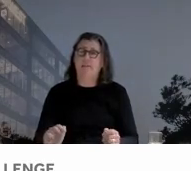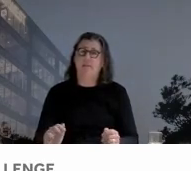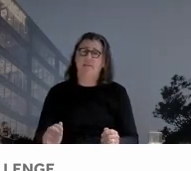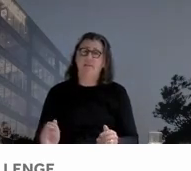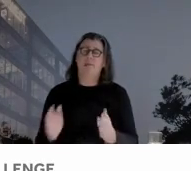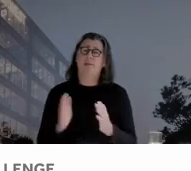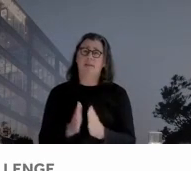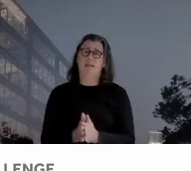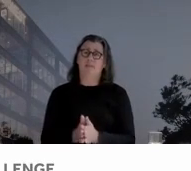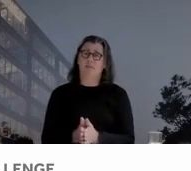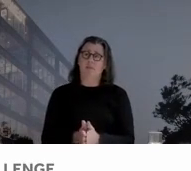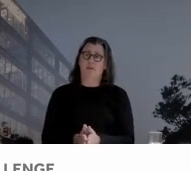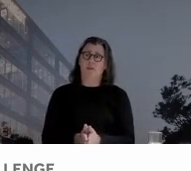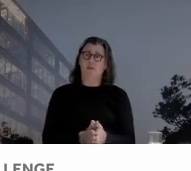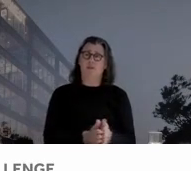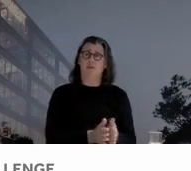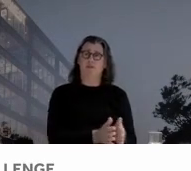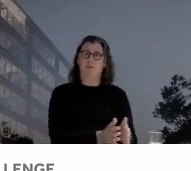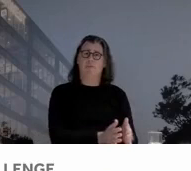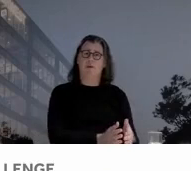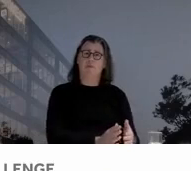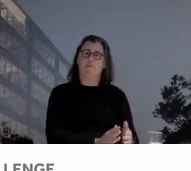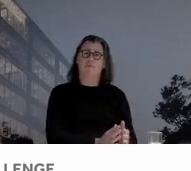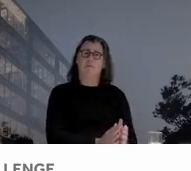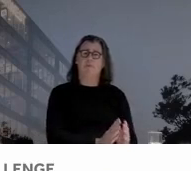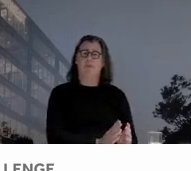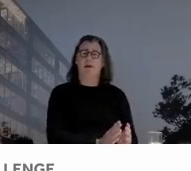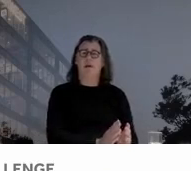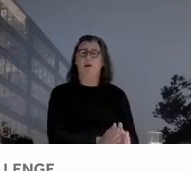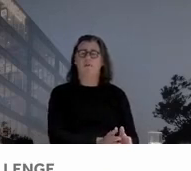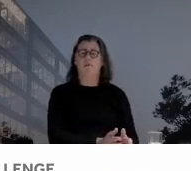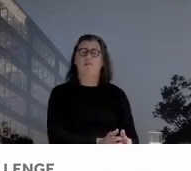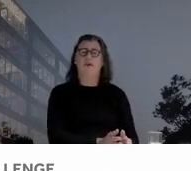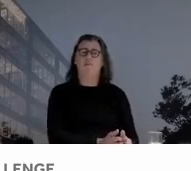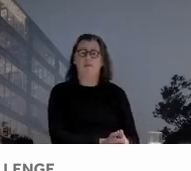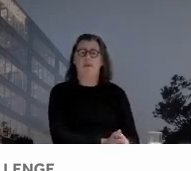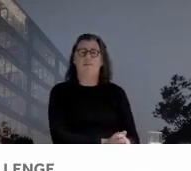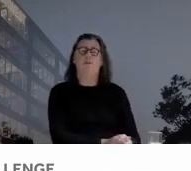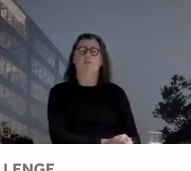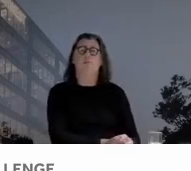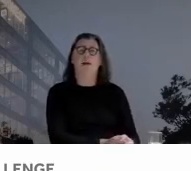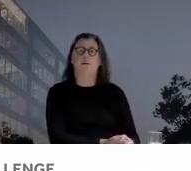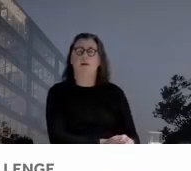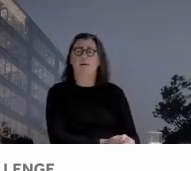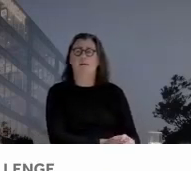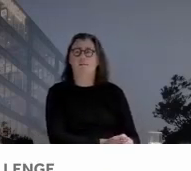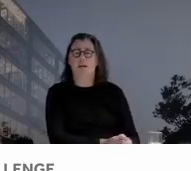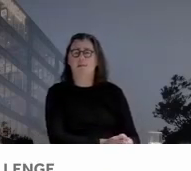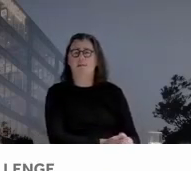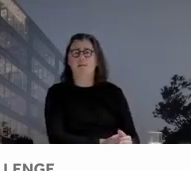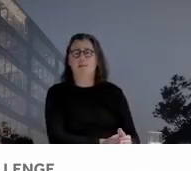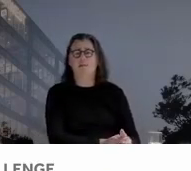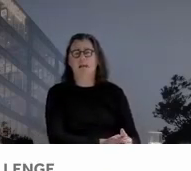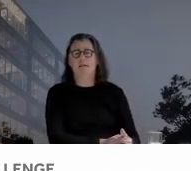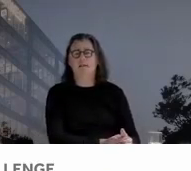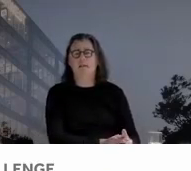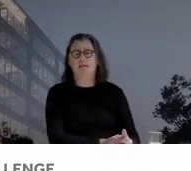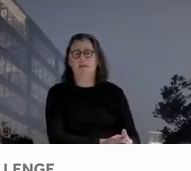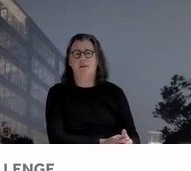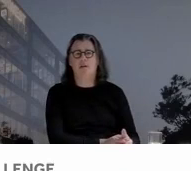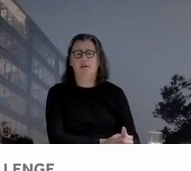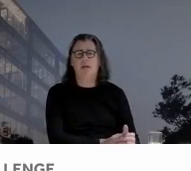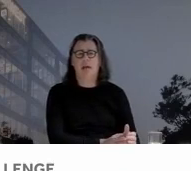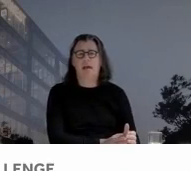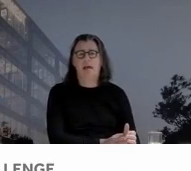but some of the things that we're doing, just in brief, we're providing 105% of our own power on site. You guessed it,